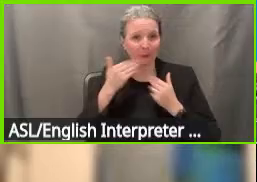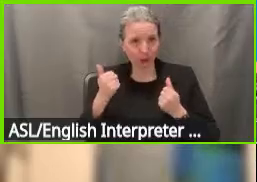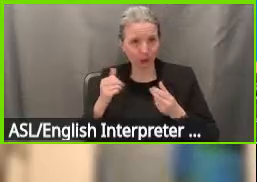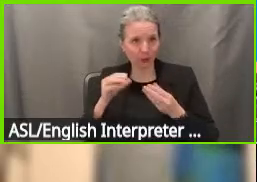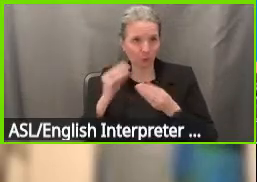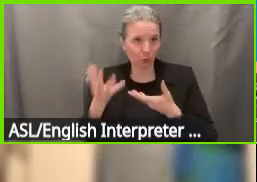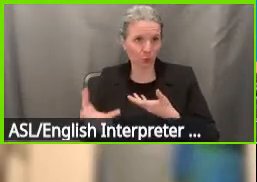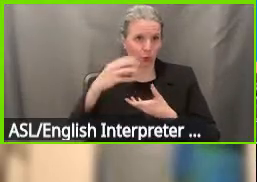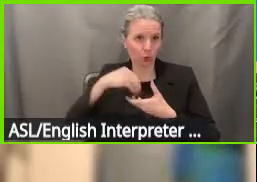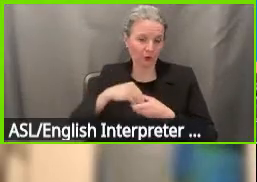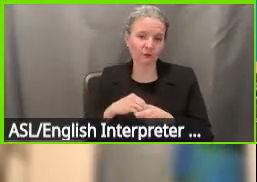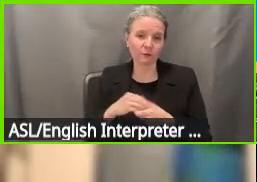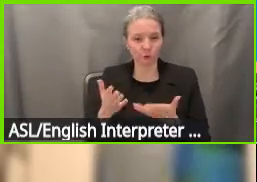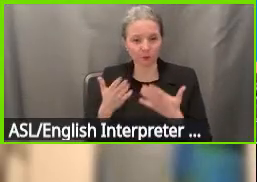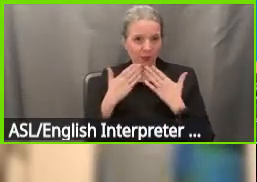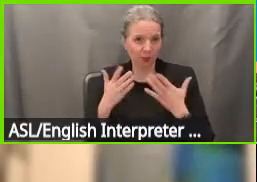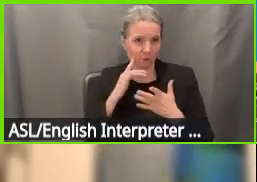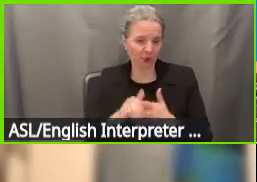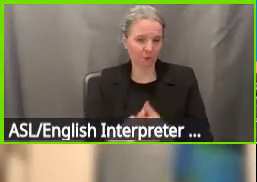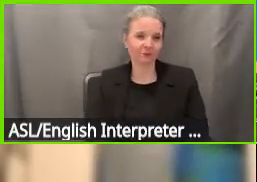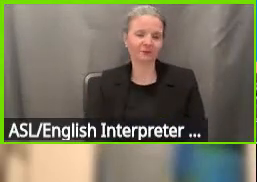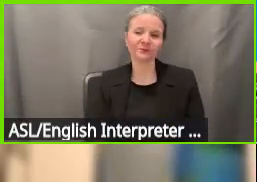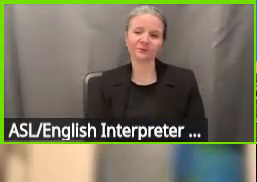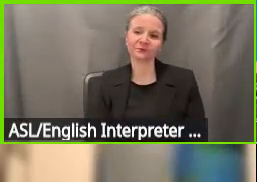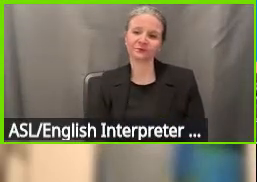inclusive. So thank you for that.